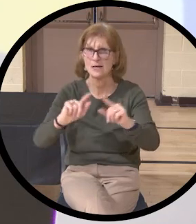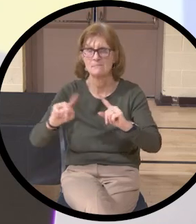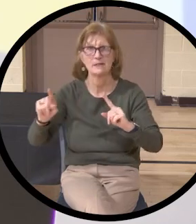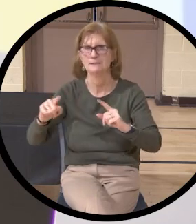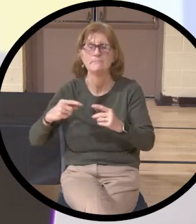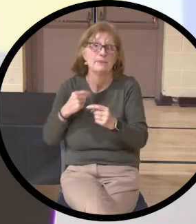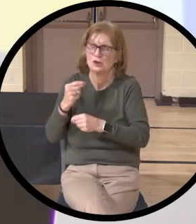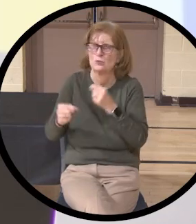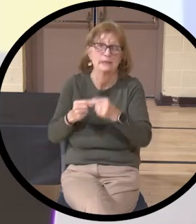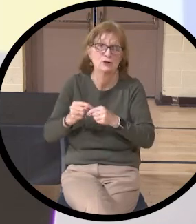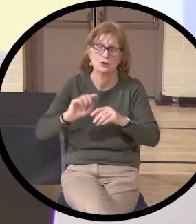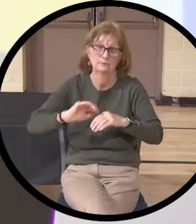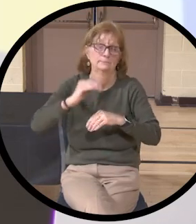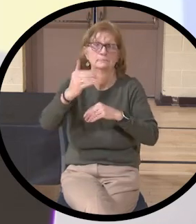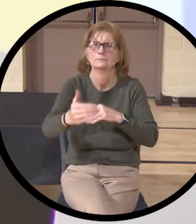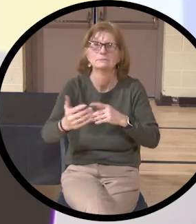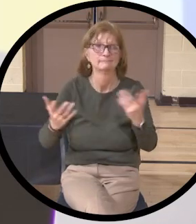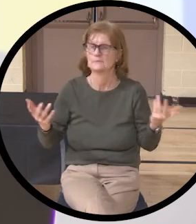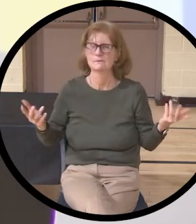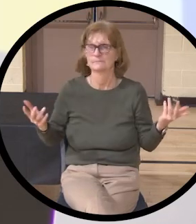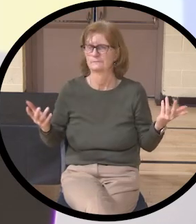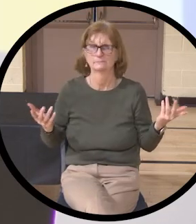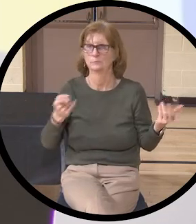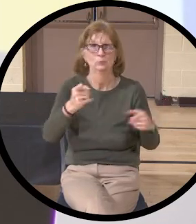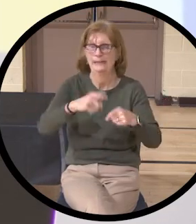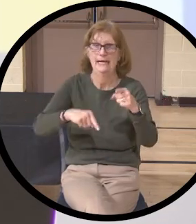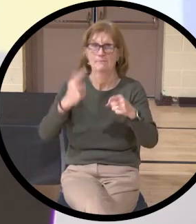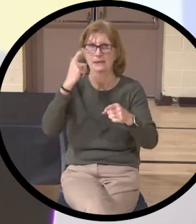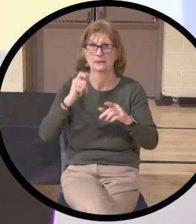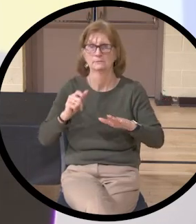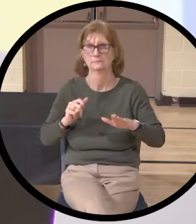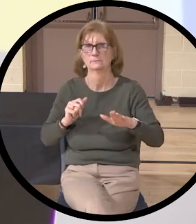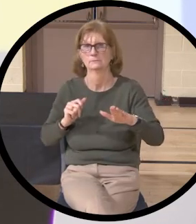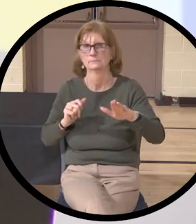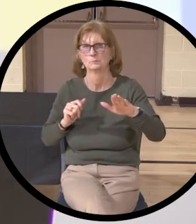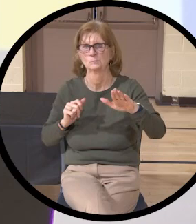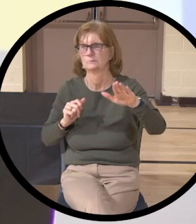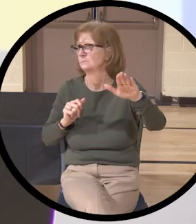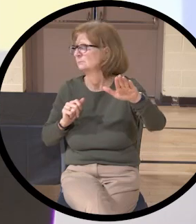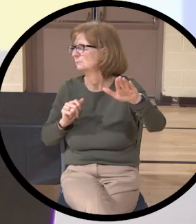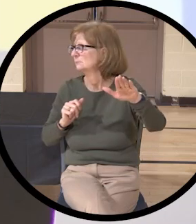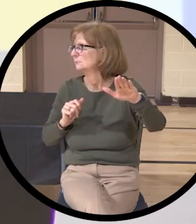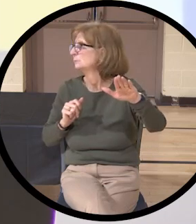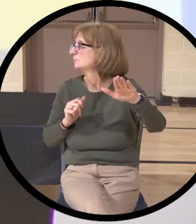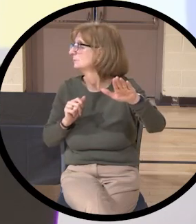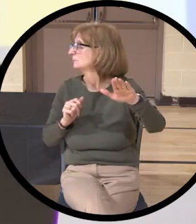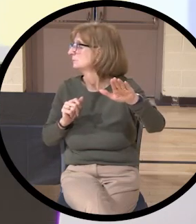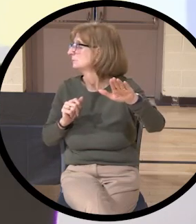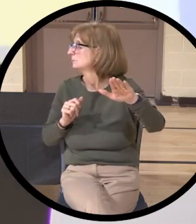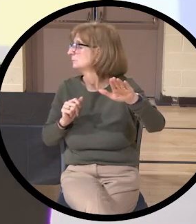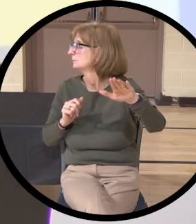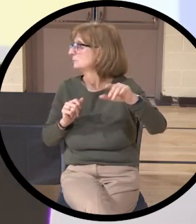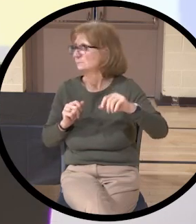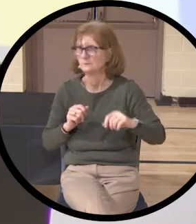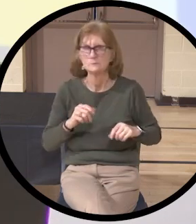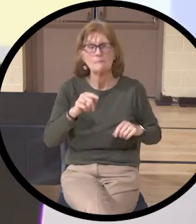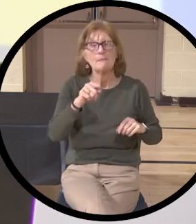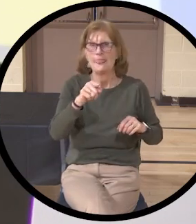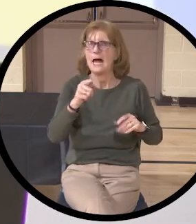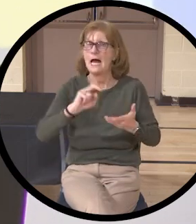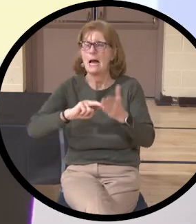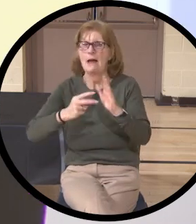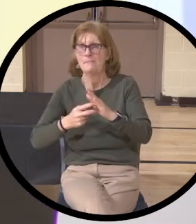really, there's like a % grade that. Usually 8 is the technical 8%. cutoff, but we will go up to maybe like